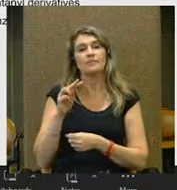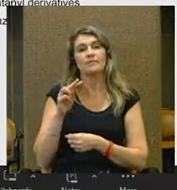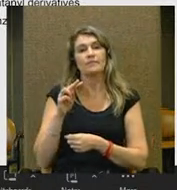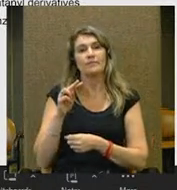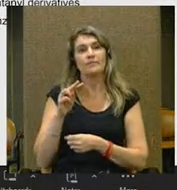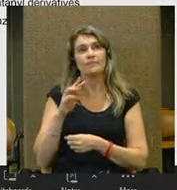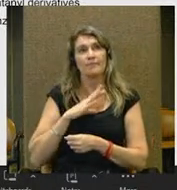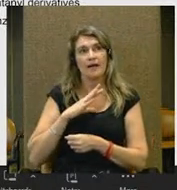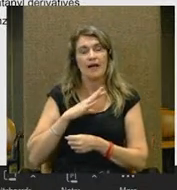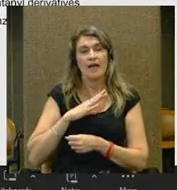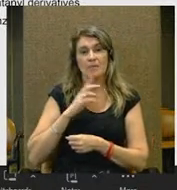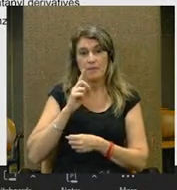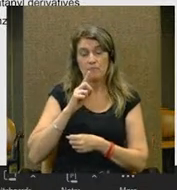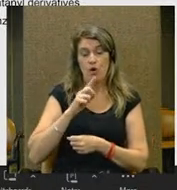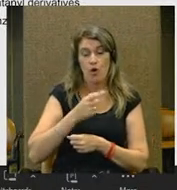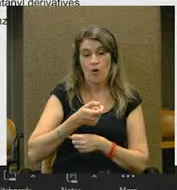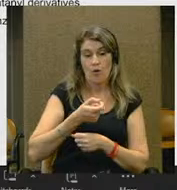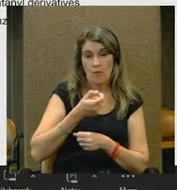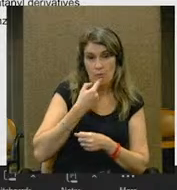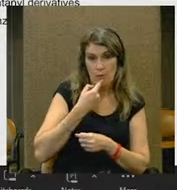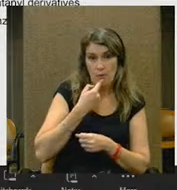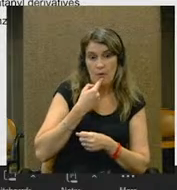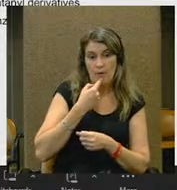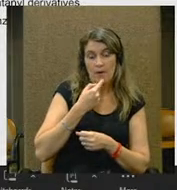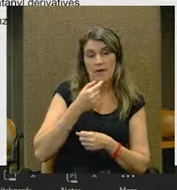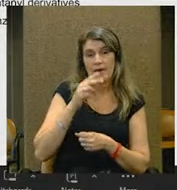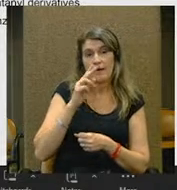fentanyl derivatives.